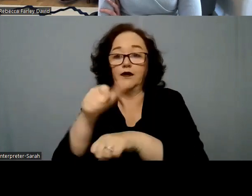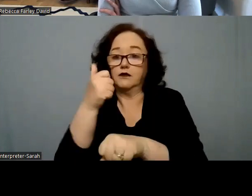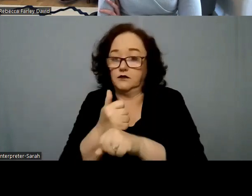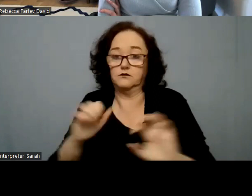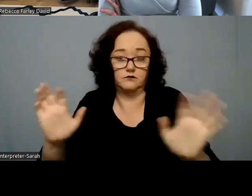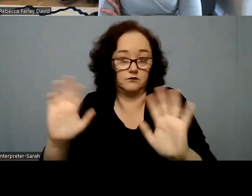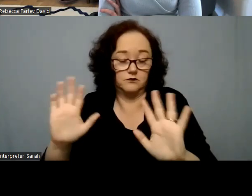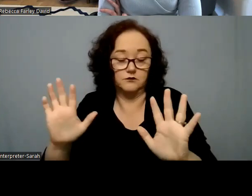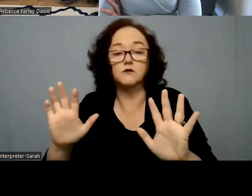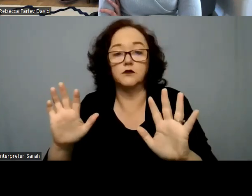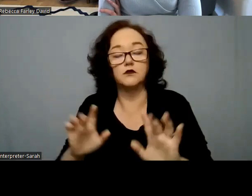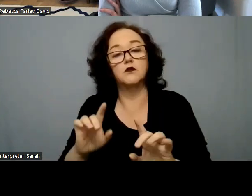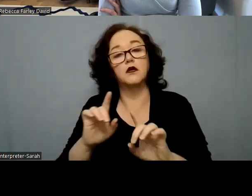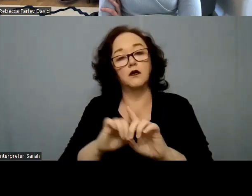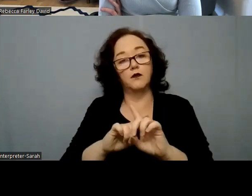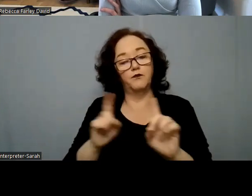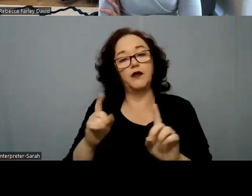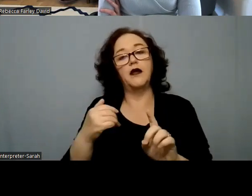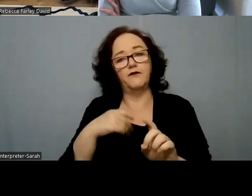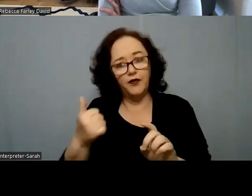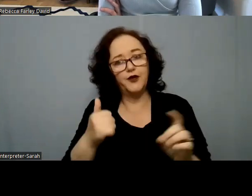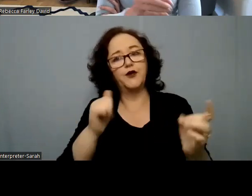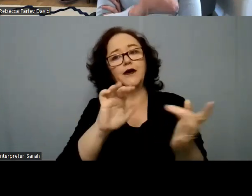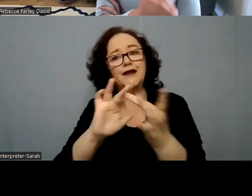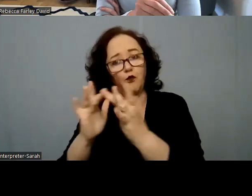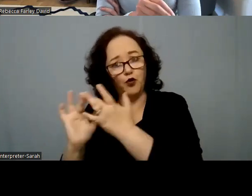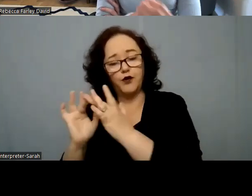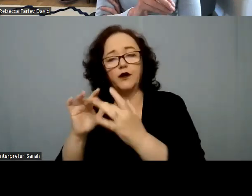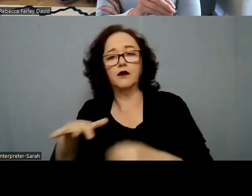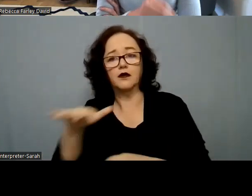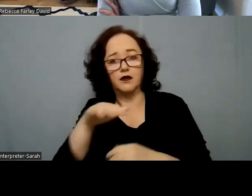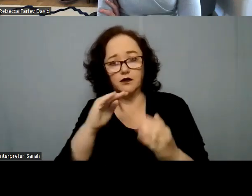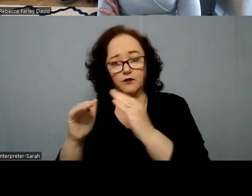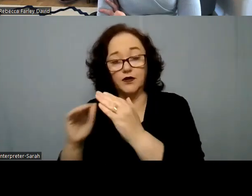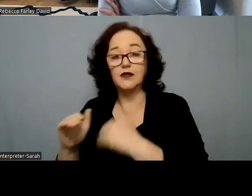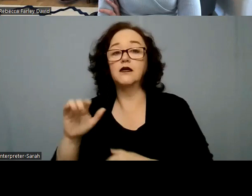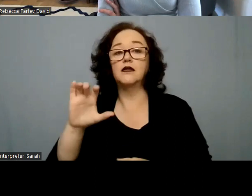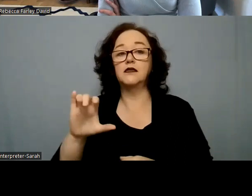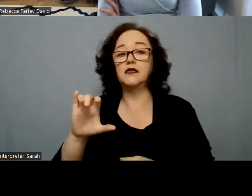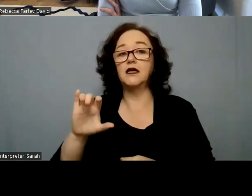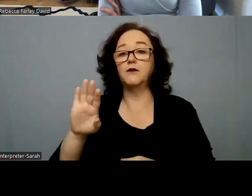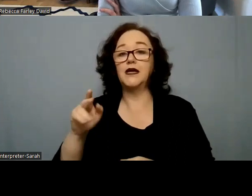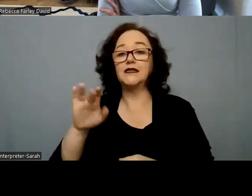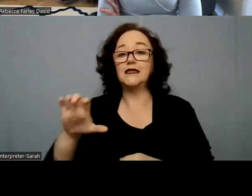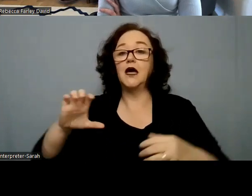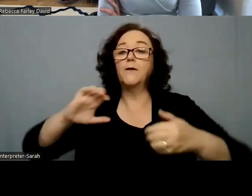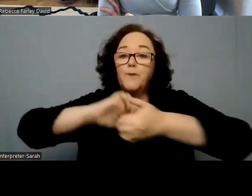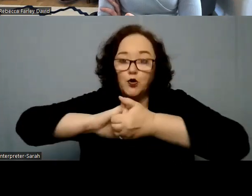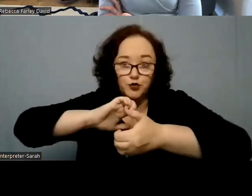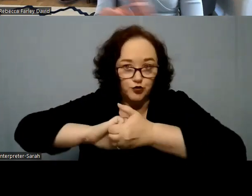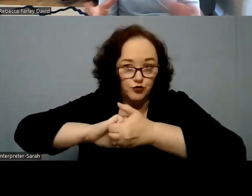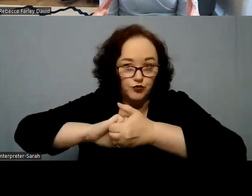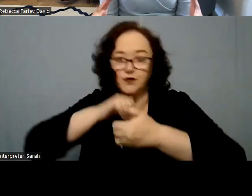are existing crisis response networks within communities, CCBHCs can partner with those entities